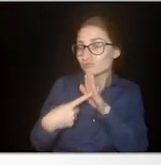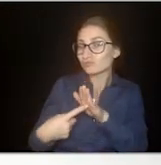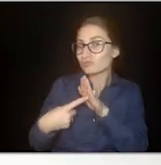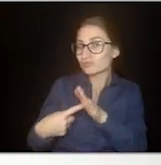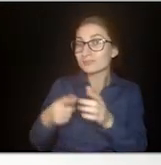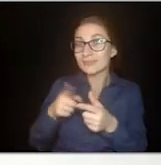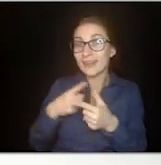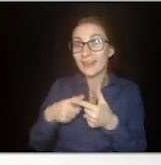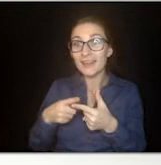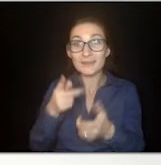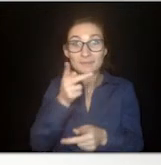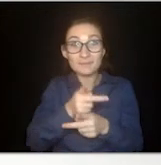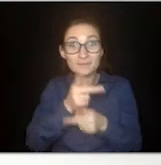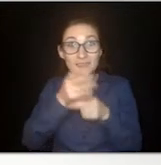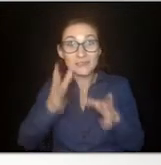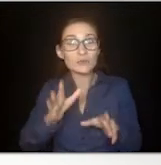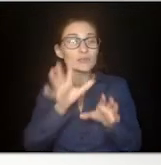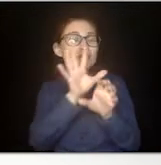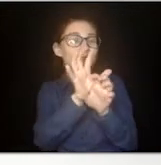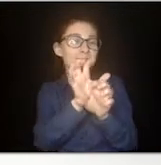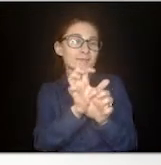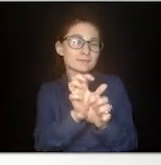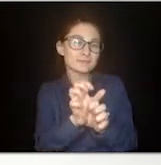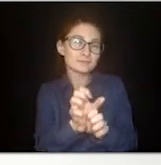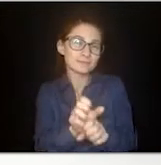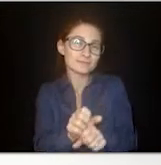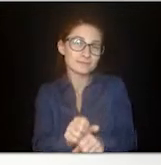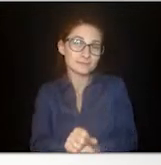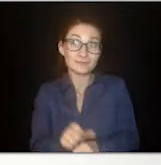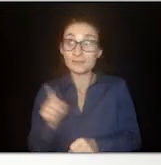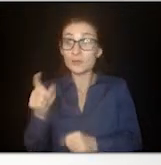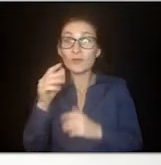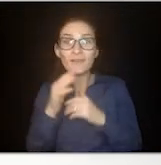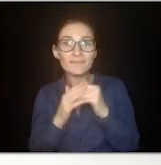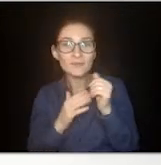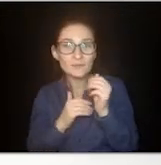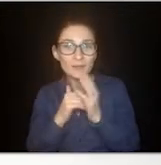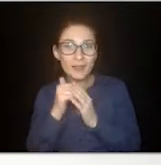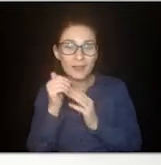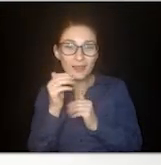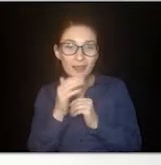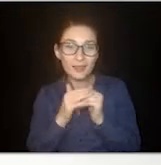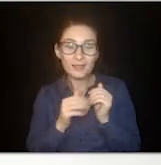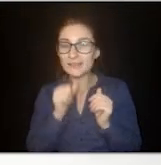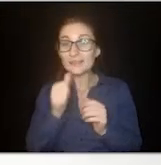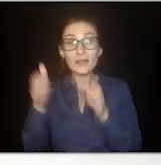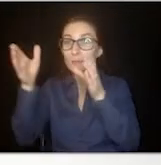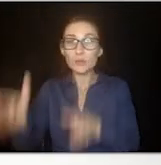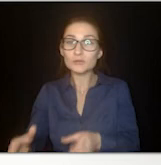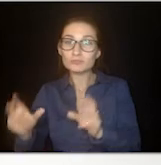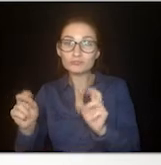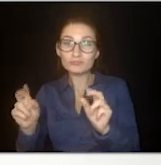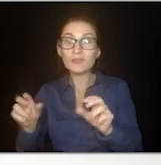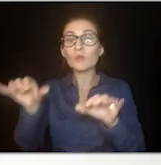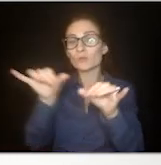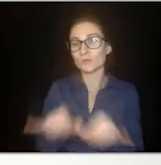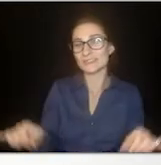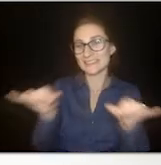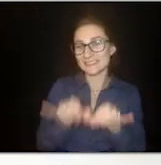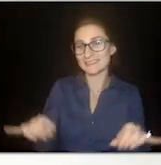you, and then they're comfortable because they know the routine. It's not the person, it's the